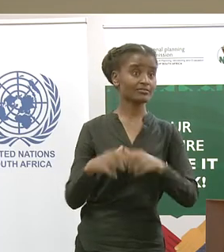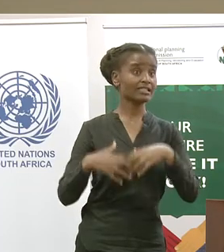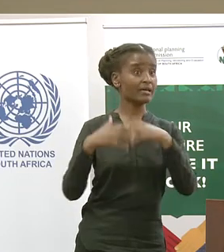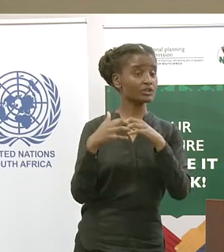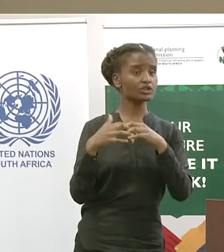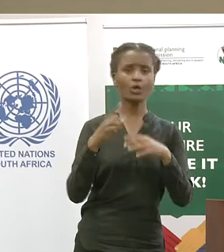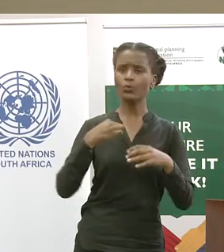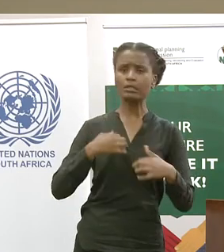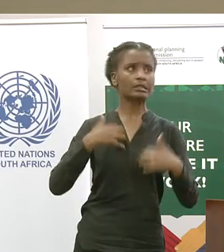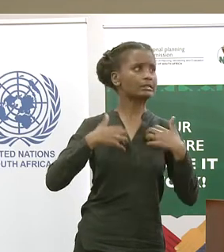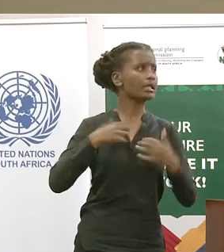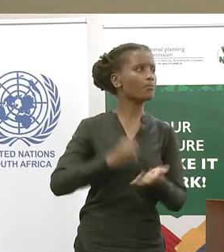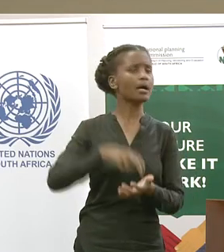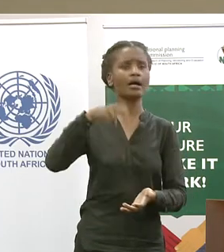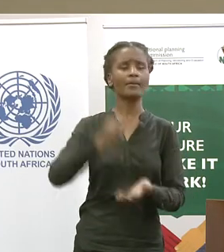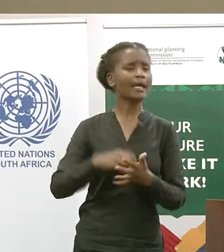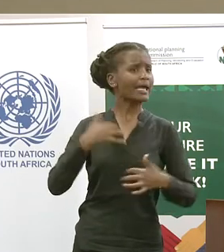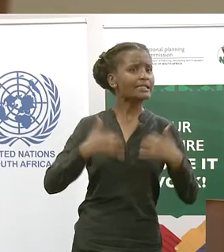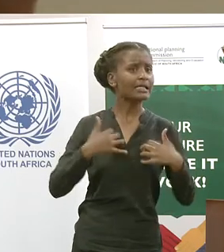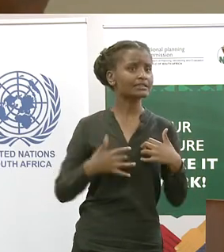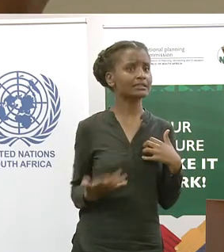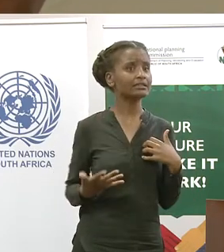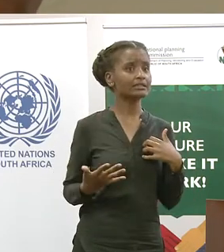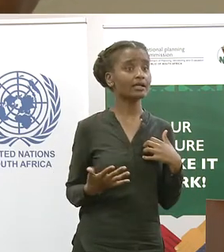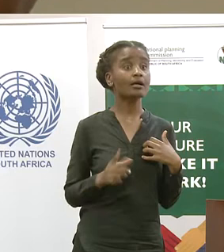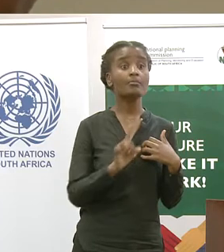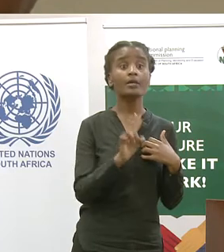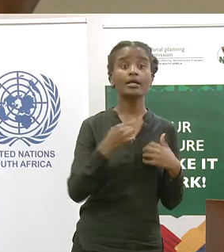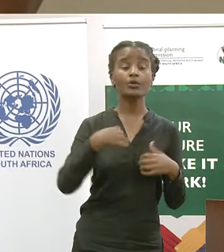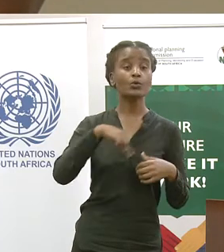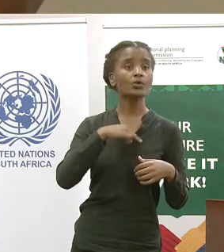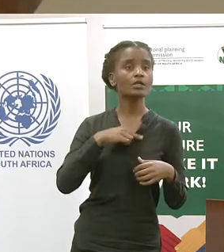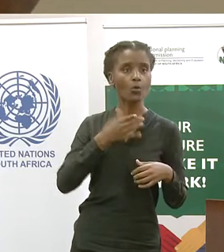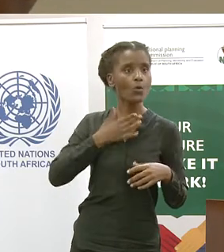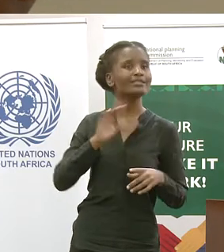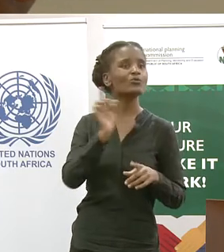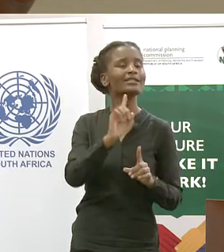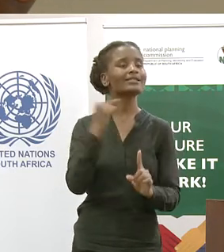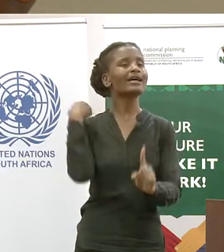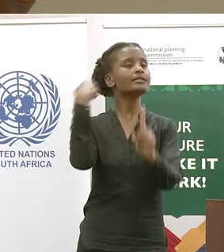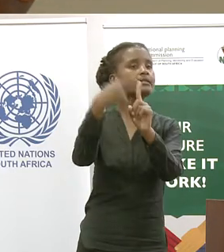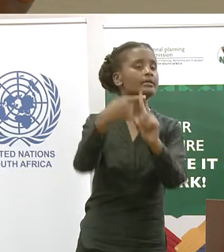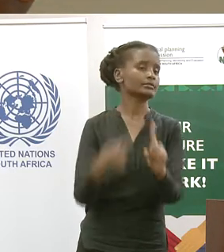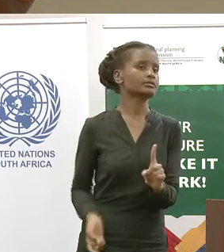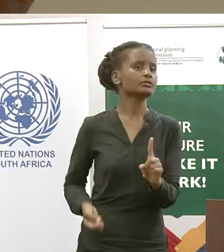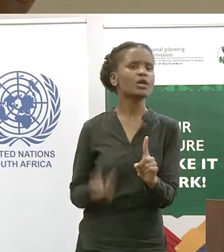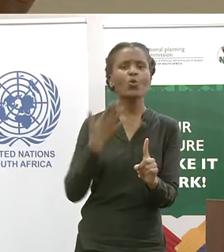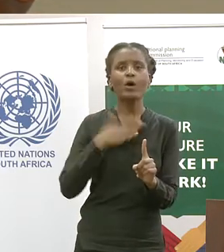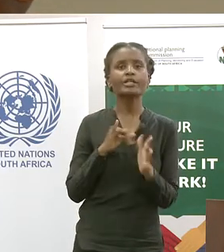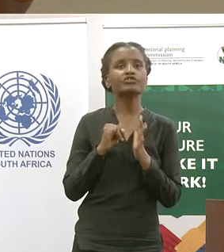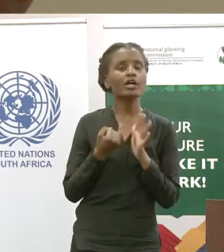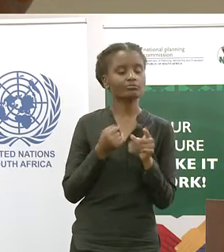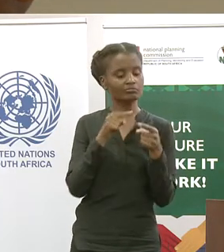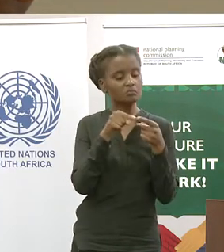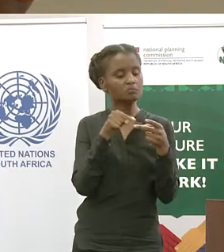all were like, yeah, no, we don't want, we want targets, you know. We don't want quotas,